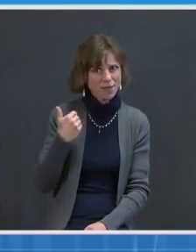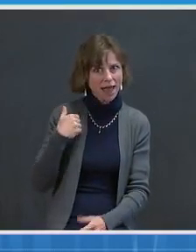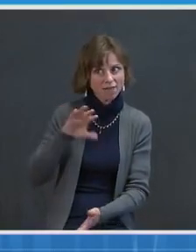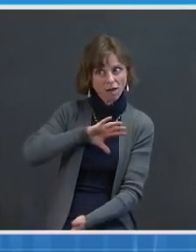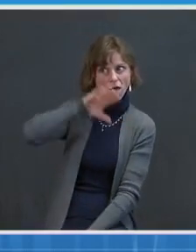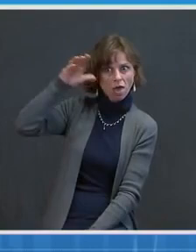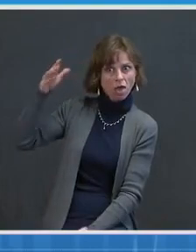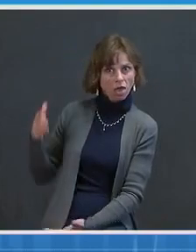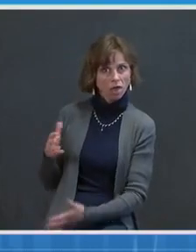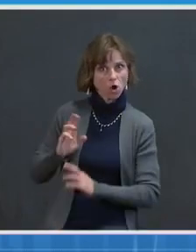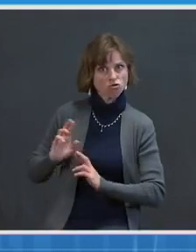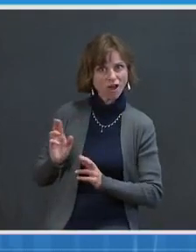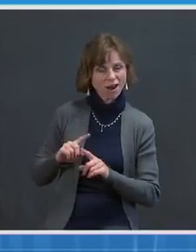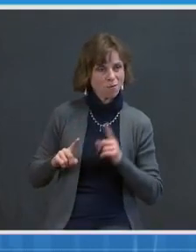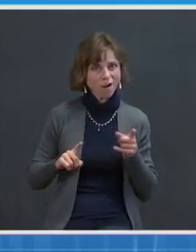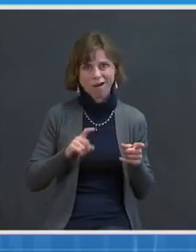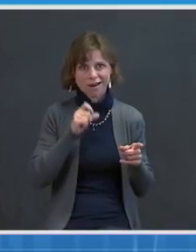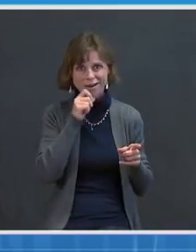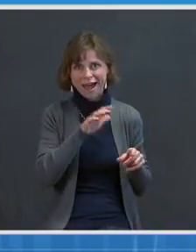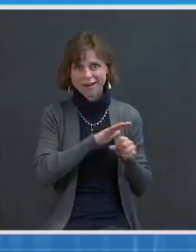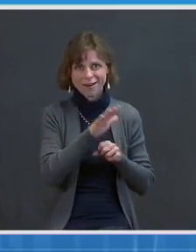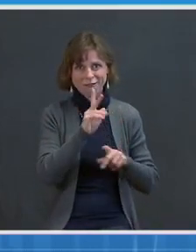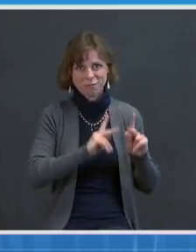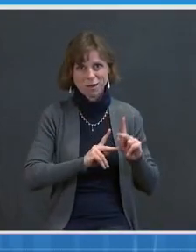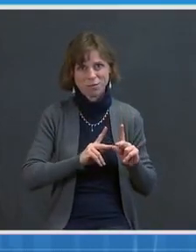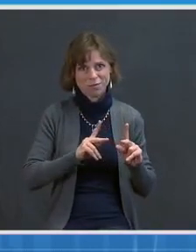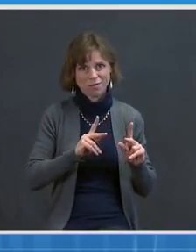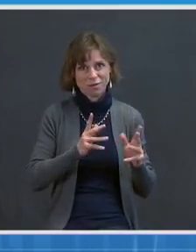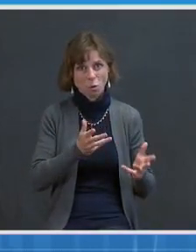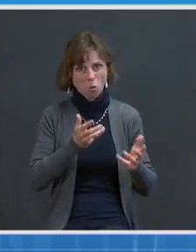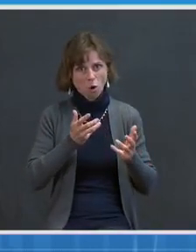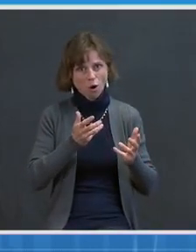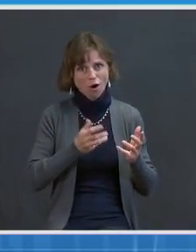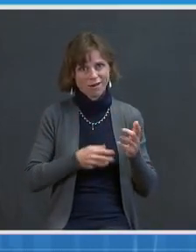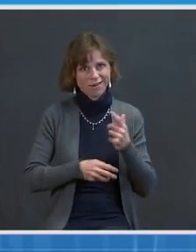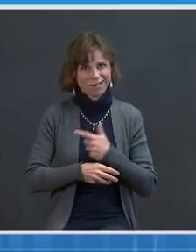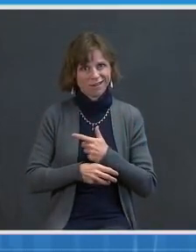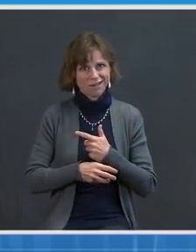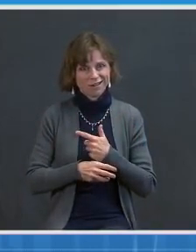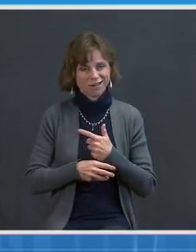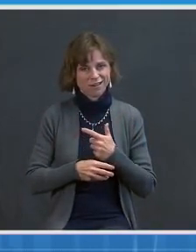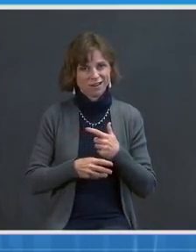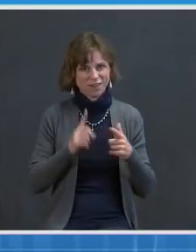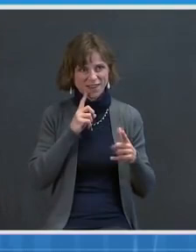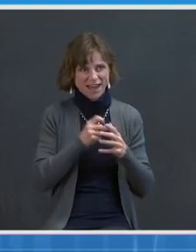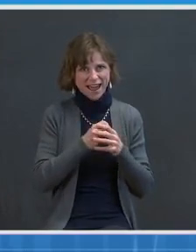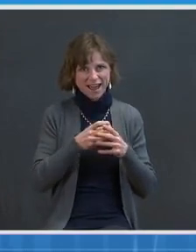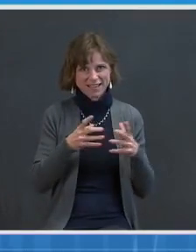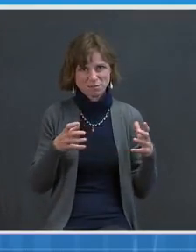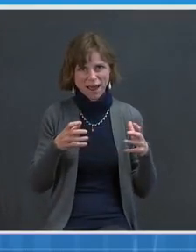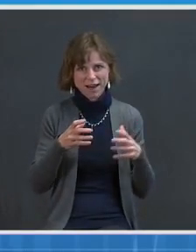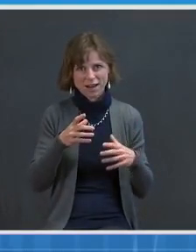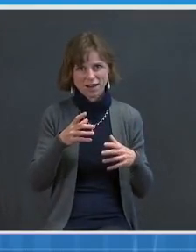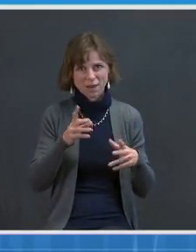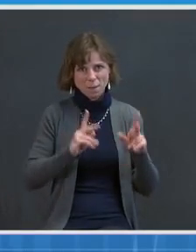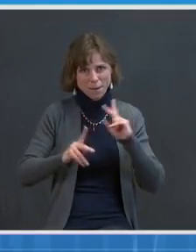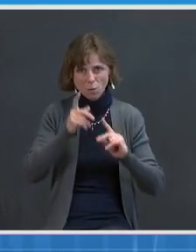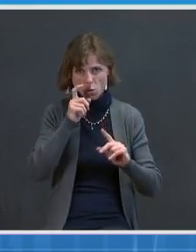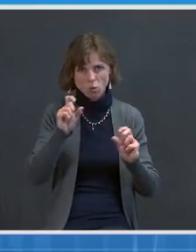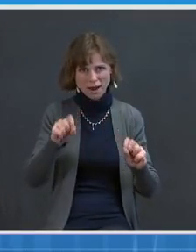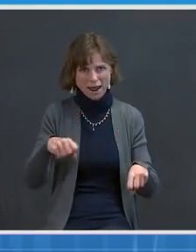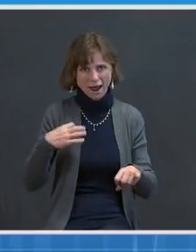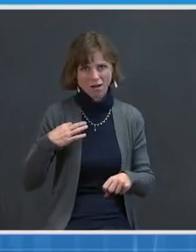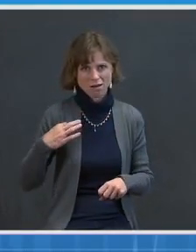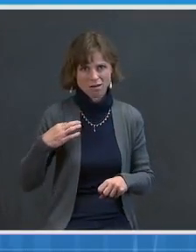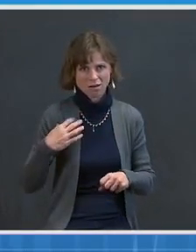than demand, and the states then have been expanding their population who's eligible. So I'm wondering what you guys are seeing, and then of